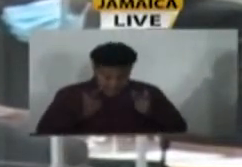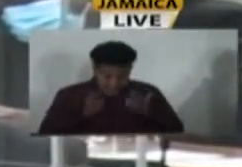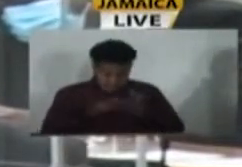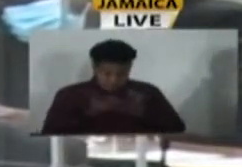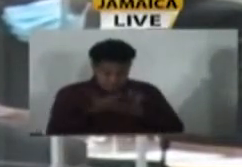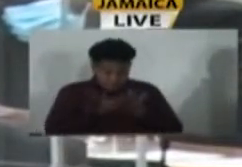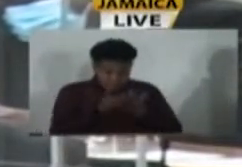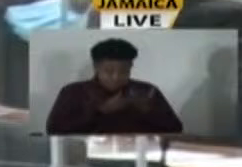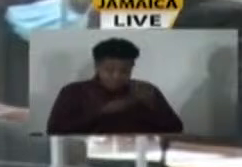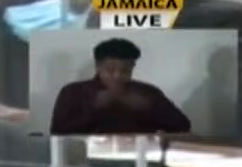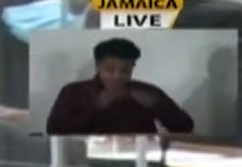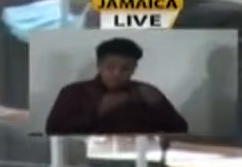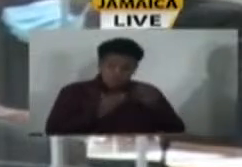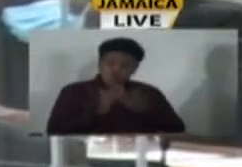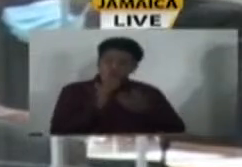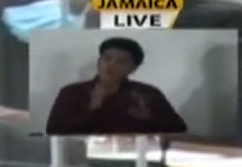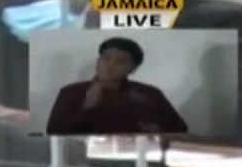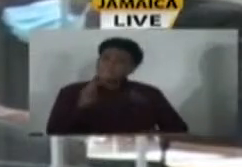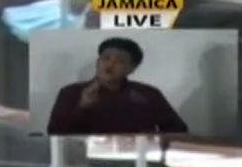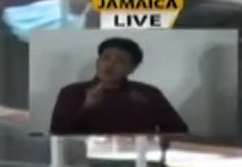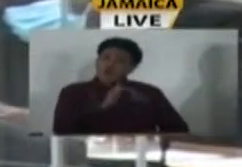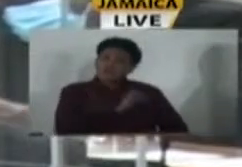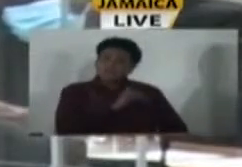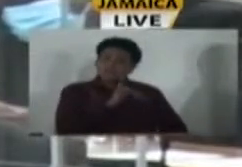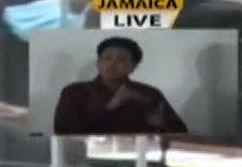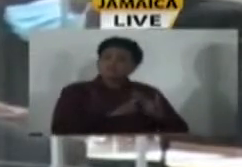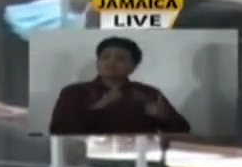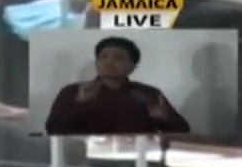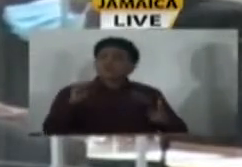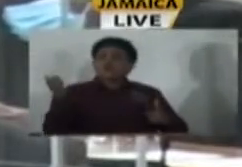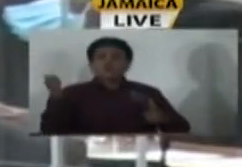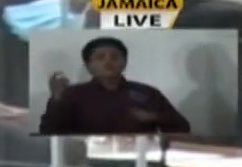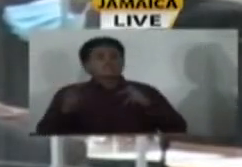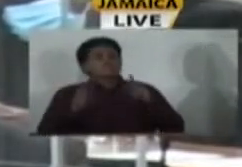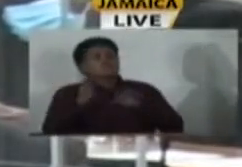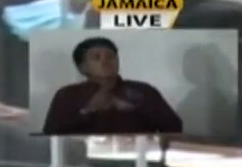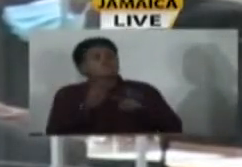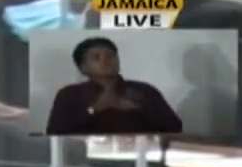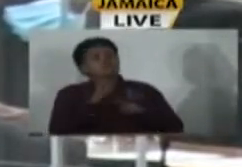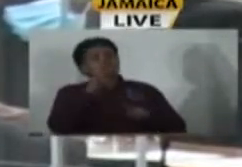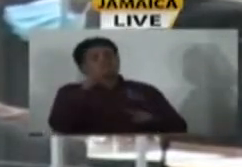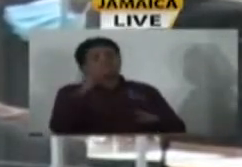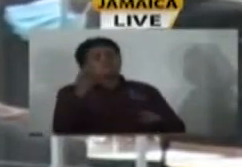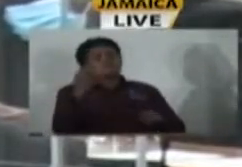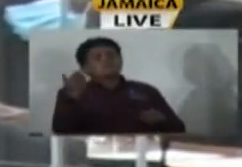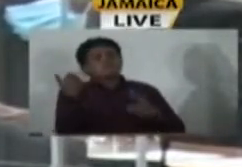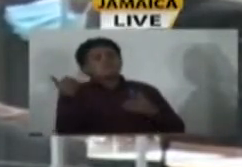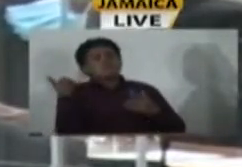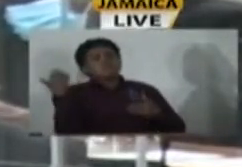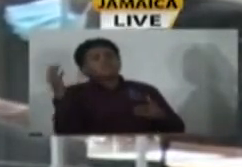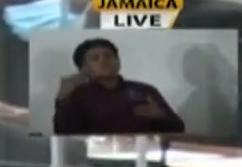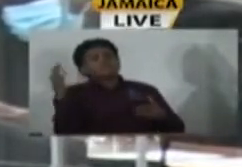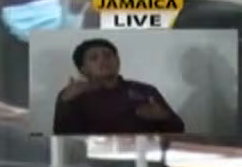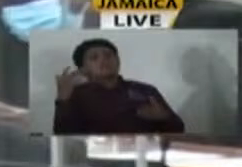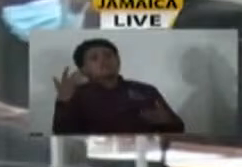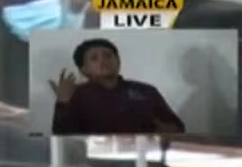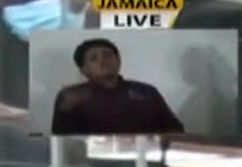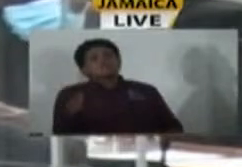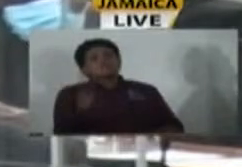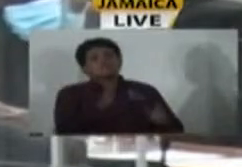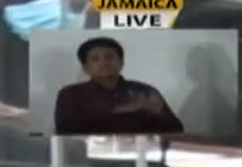livelihoods through personal and other forms of irresponsibility, Madam